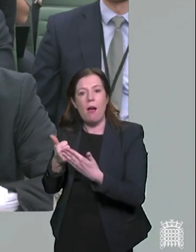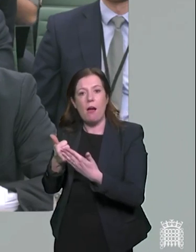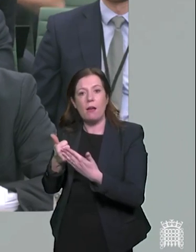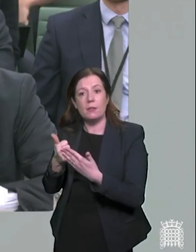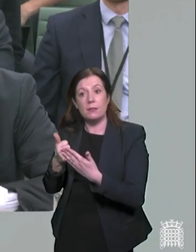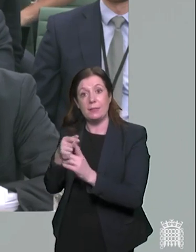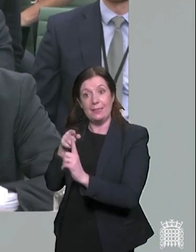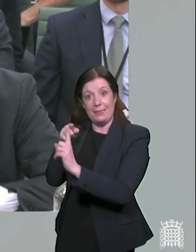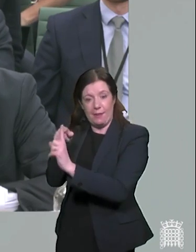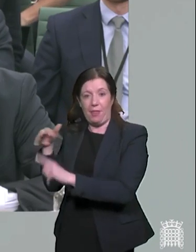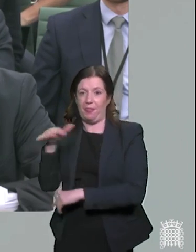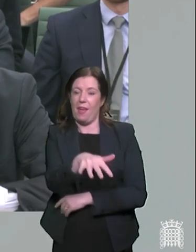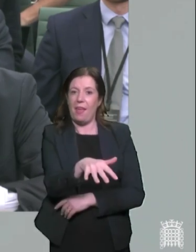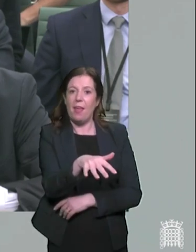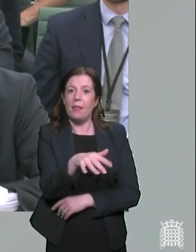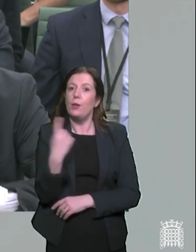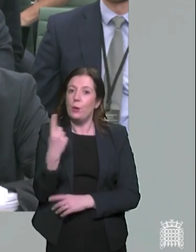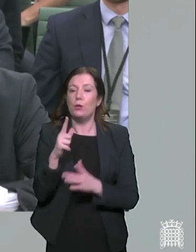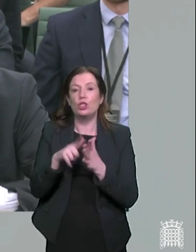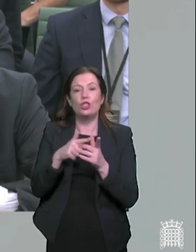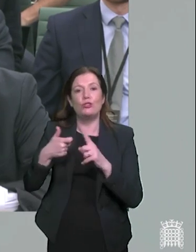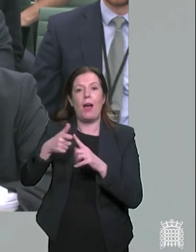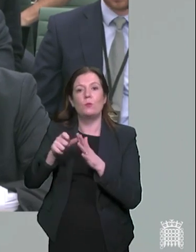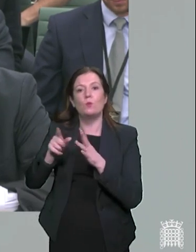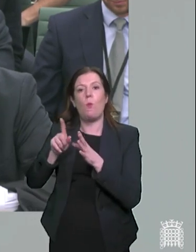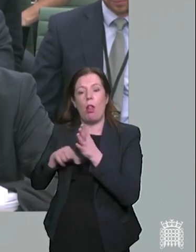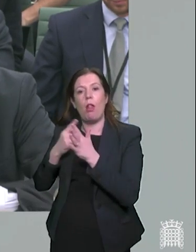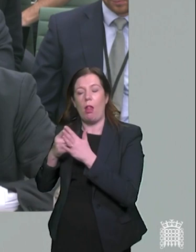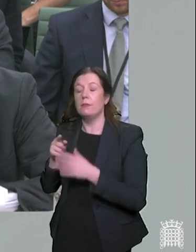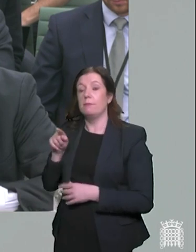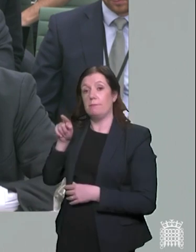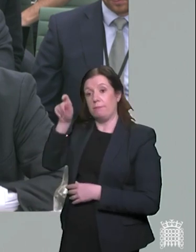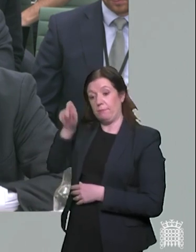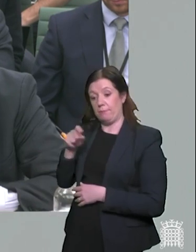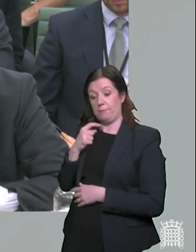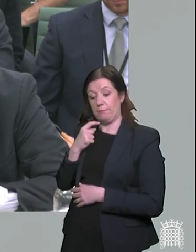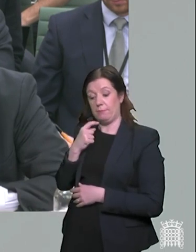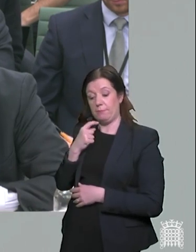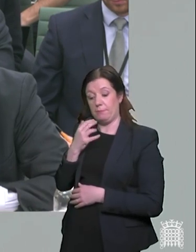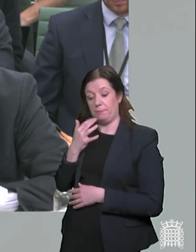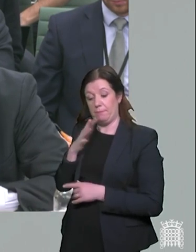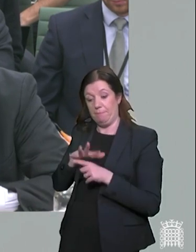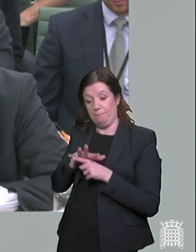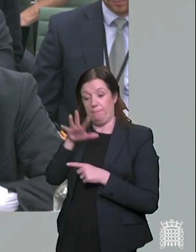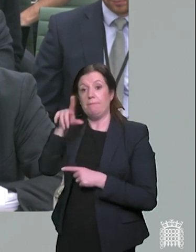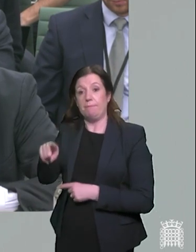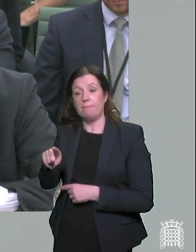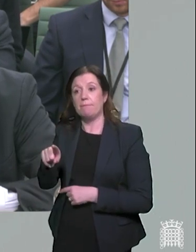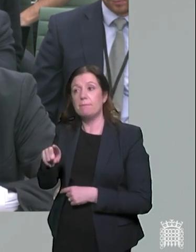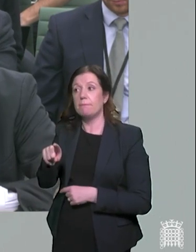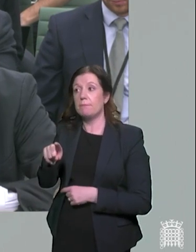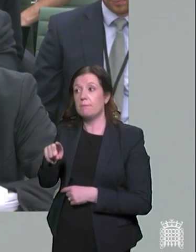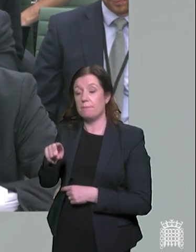was there, and that was Jack Doyle. The following week, you can see